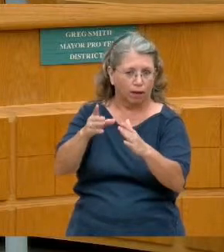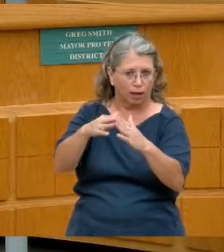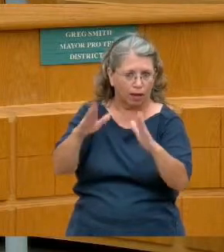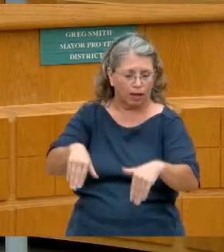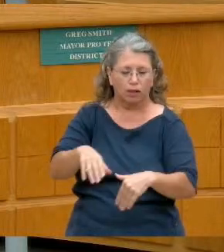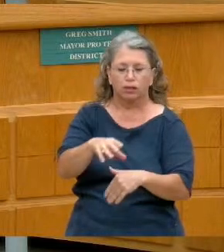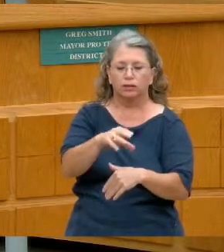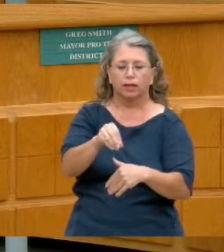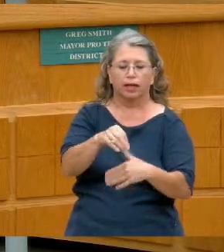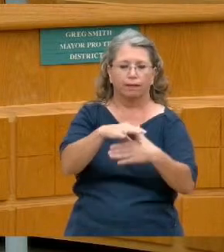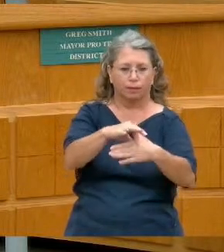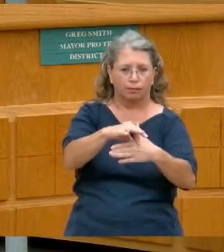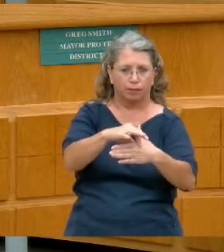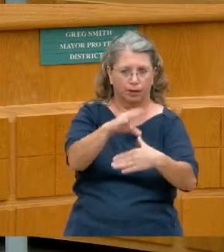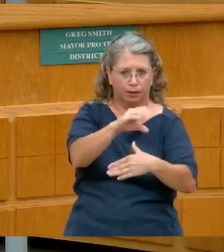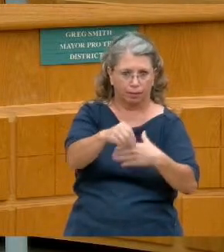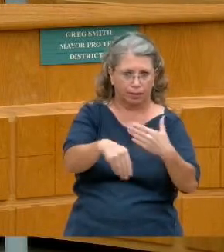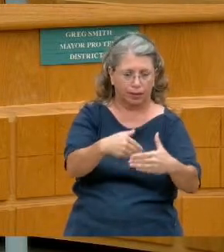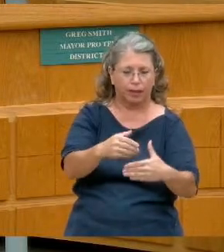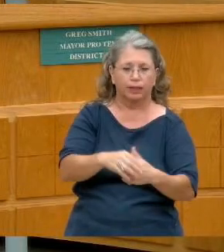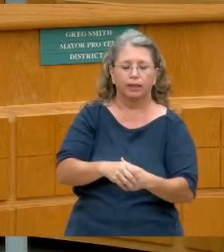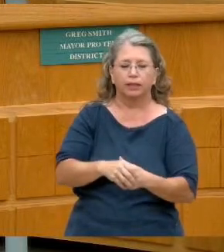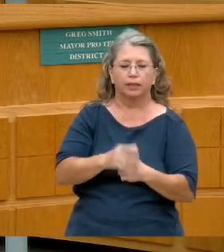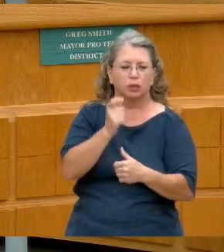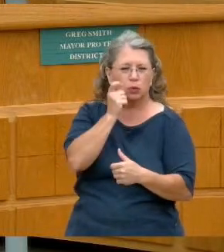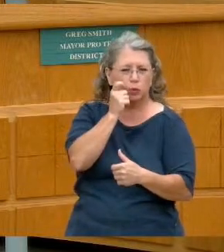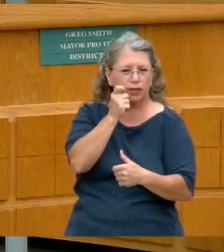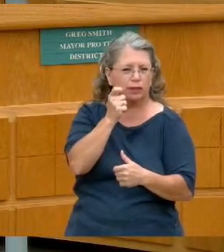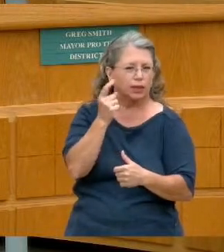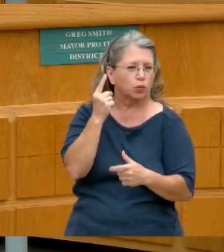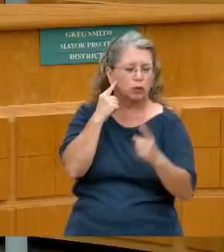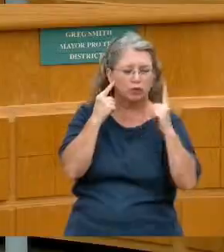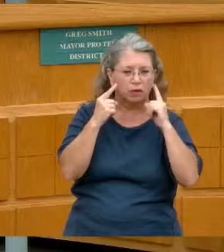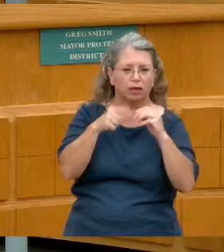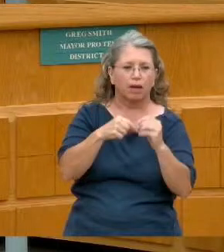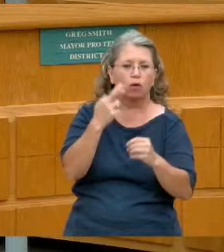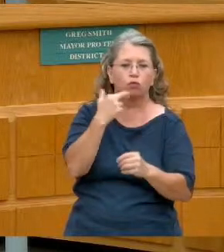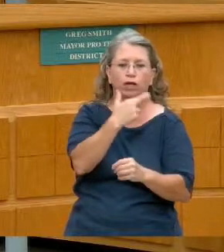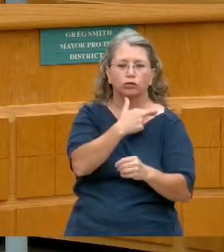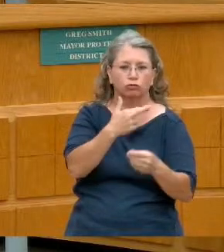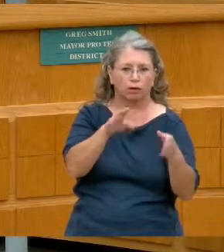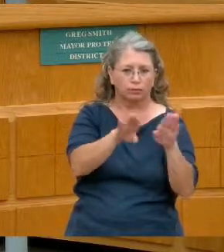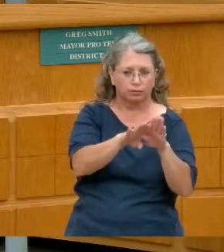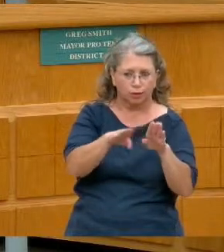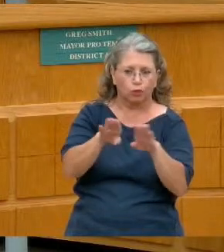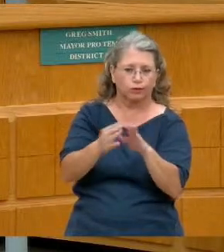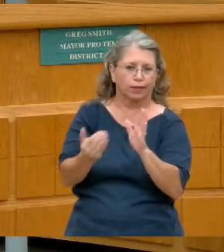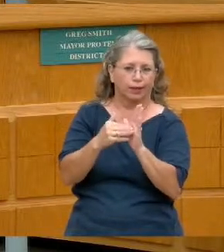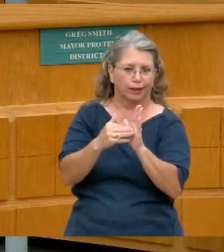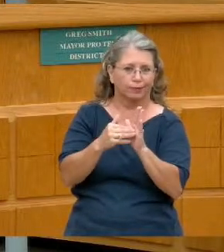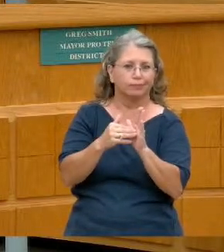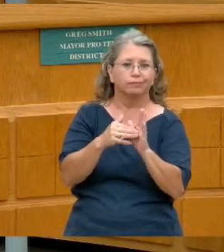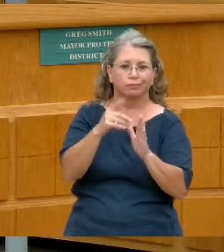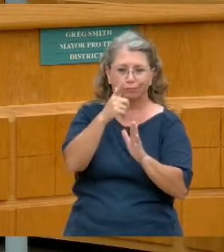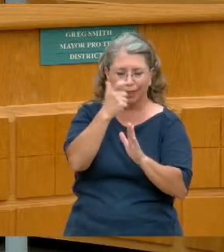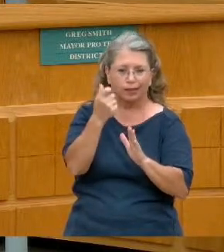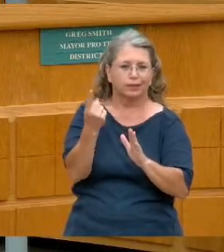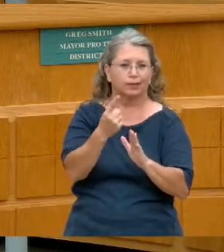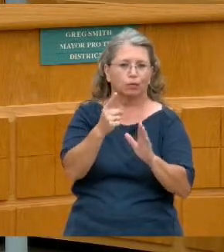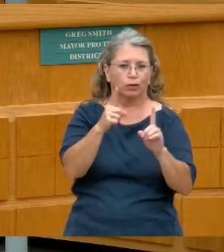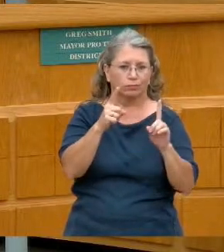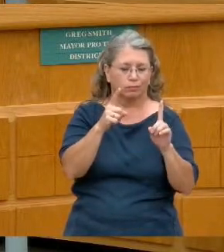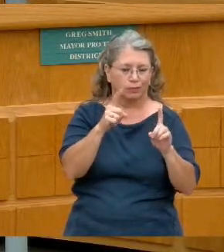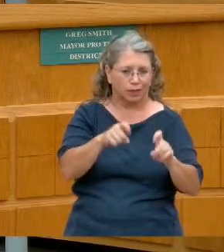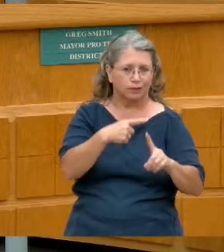More recently, there's been restaurant dining rooms that have been getting closed down. That's an example of containing flare-ups. The